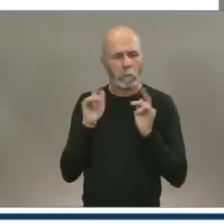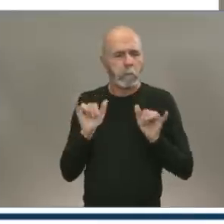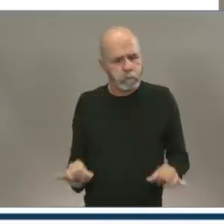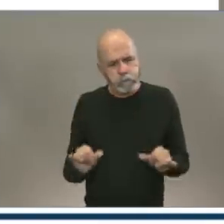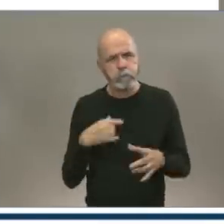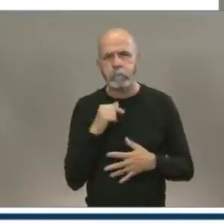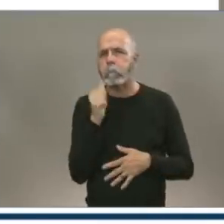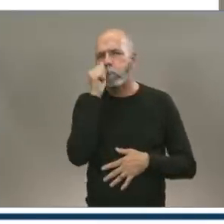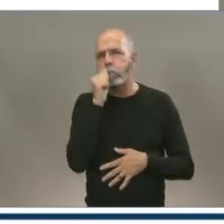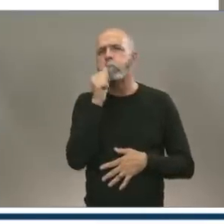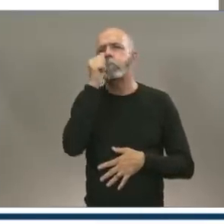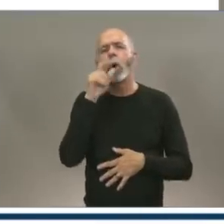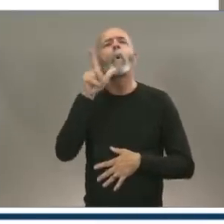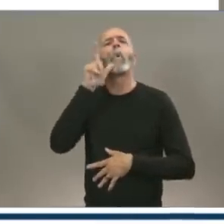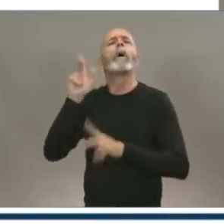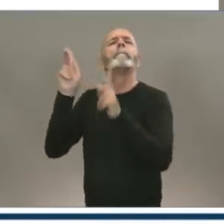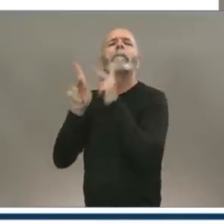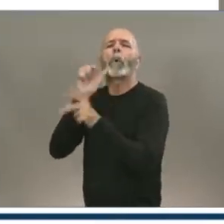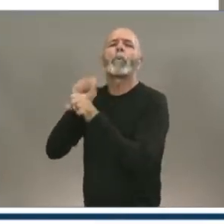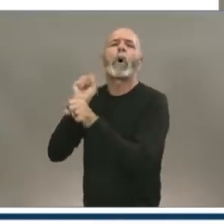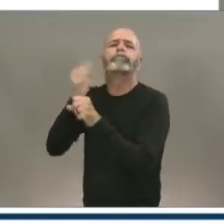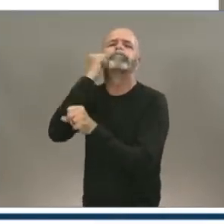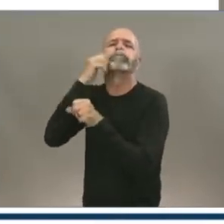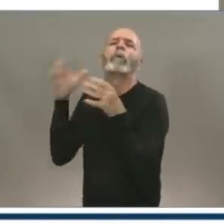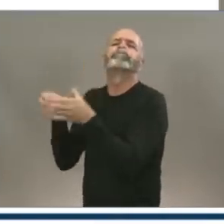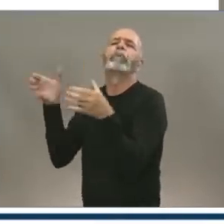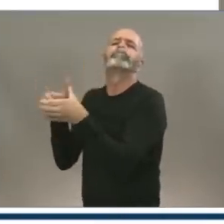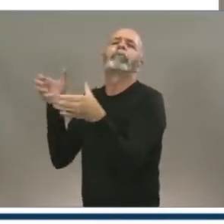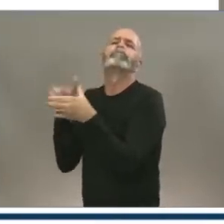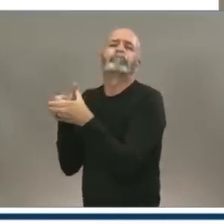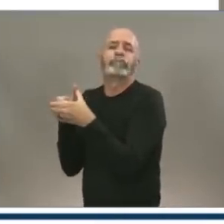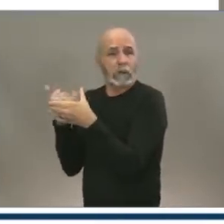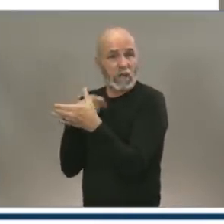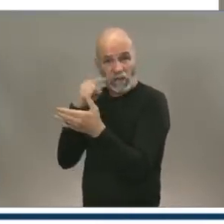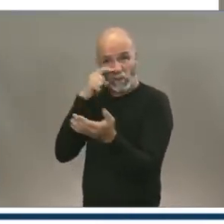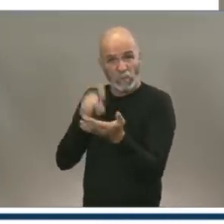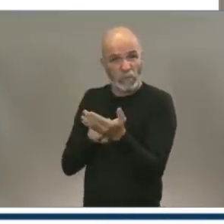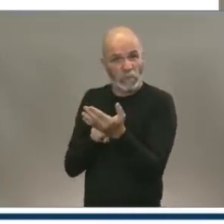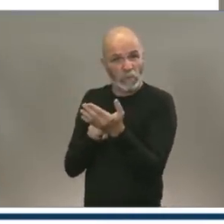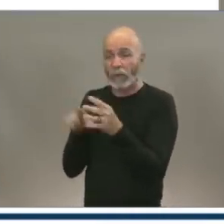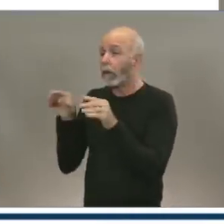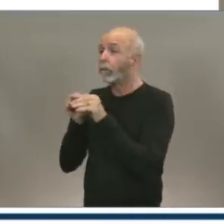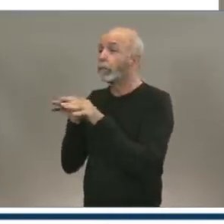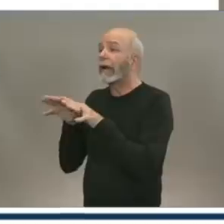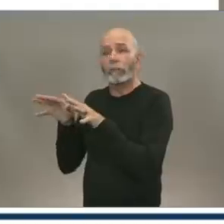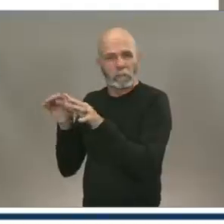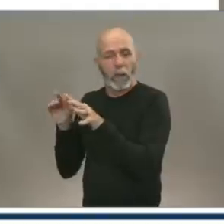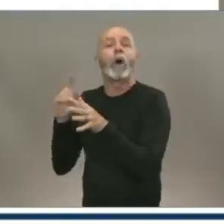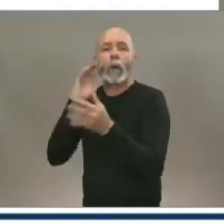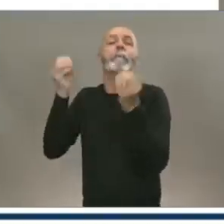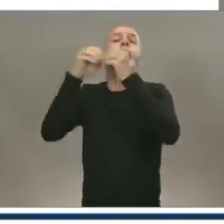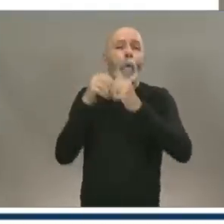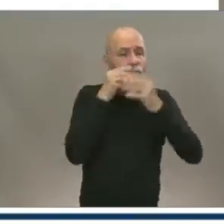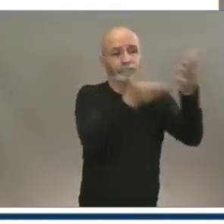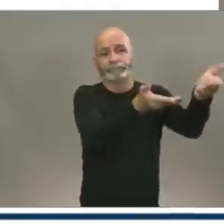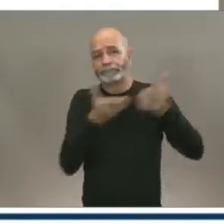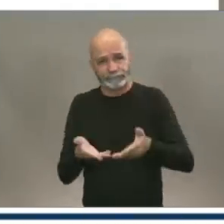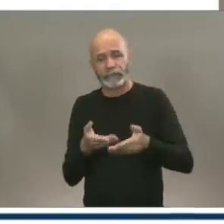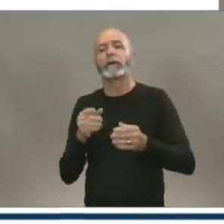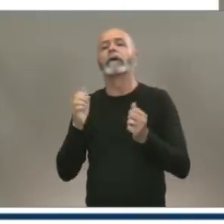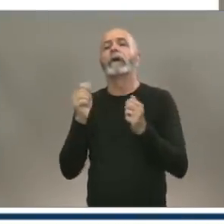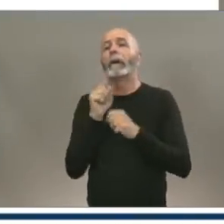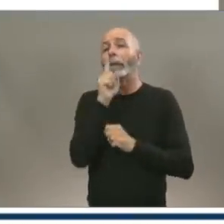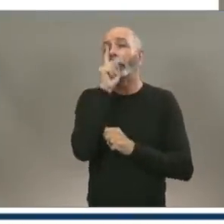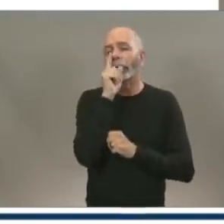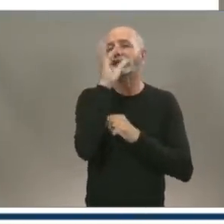in a community, then we move in, increasing asymptomatic testing in our primary assessment centers, moving in our mobile vans,